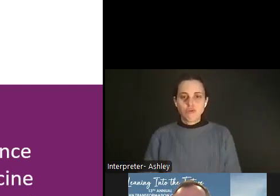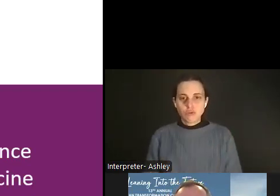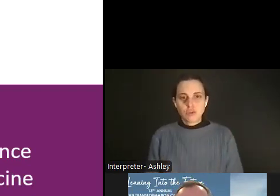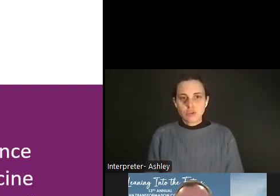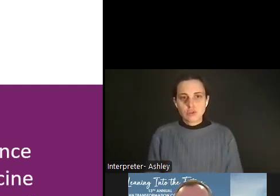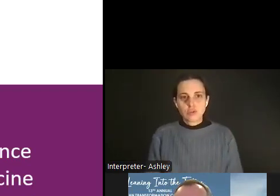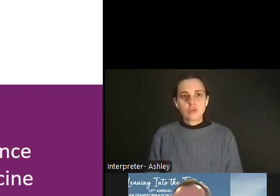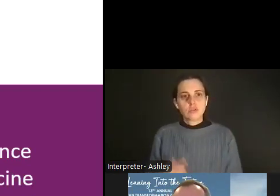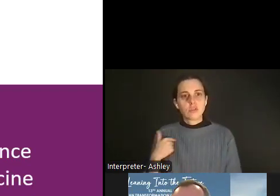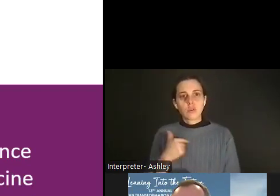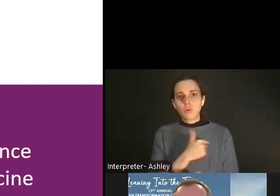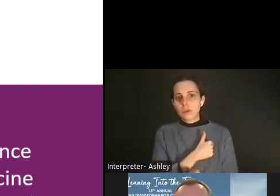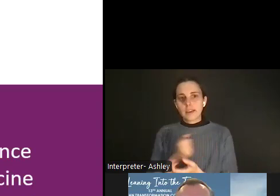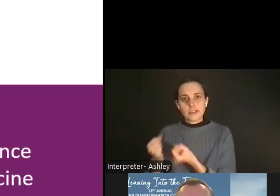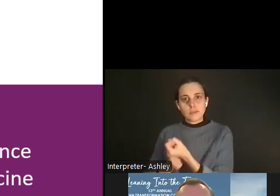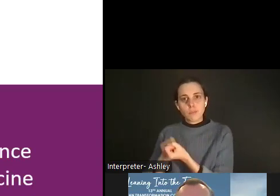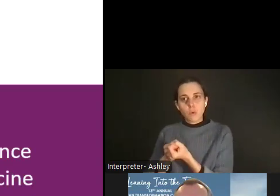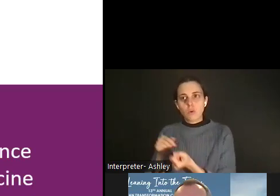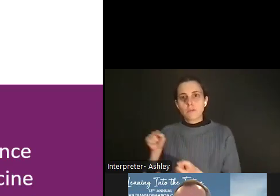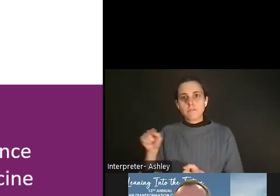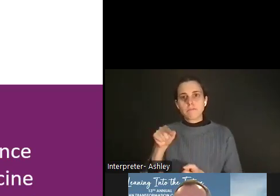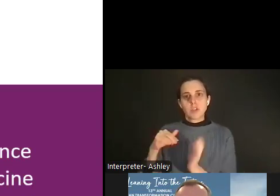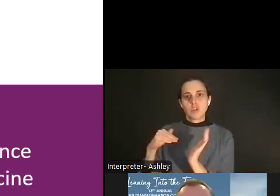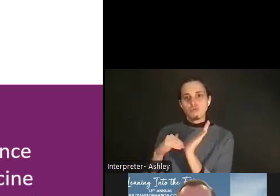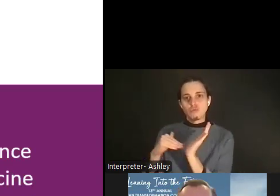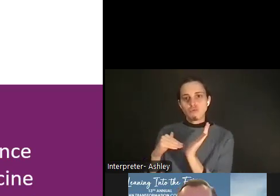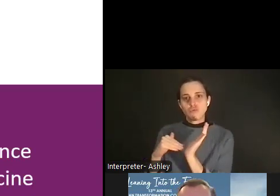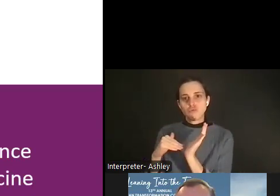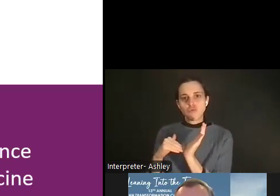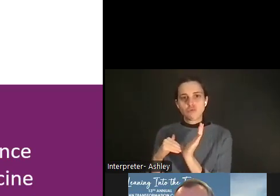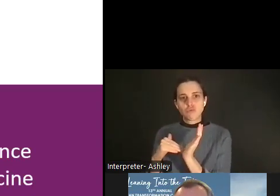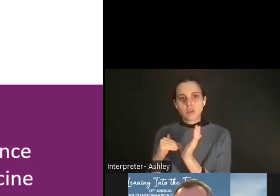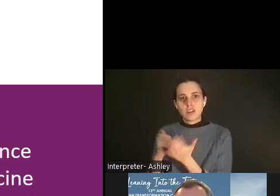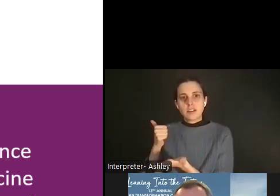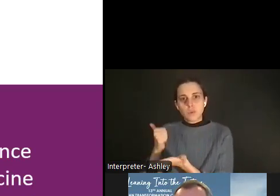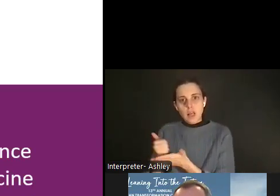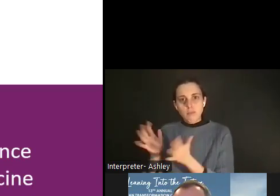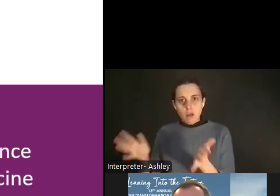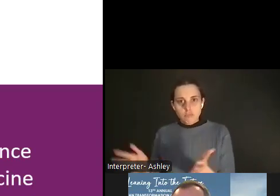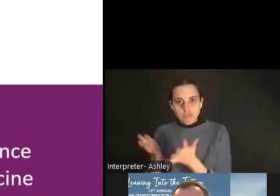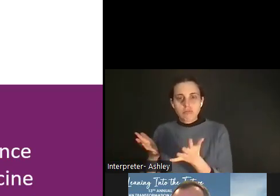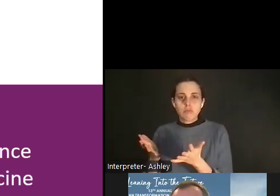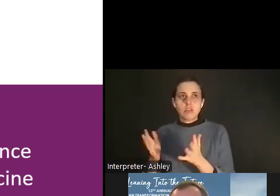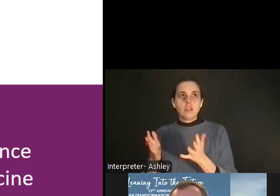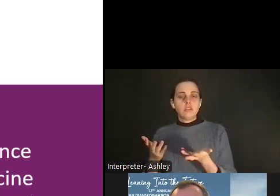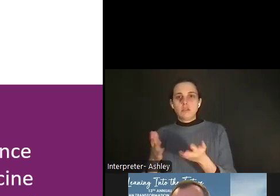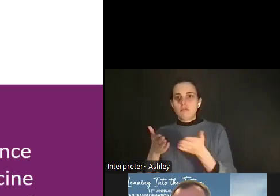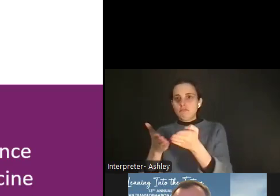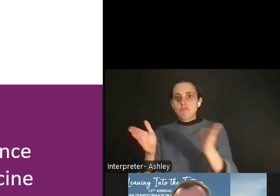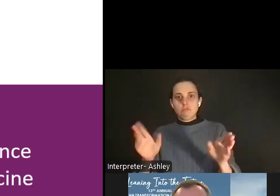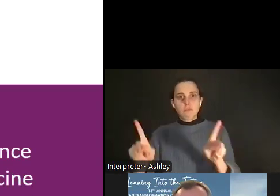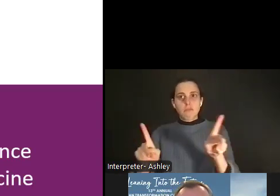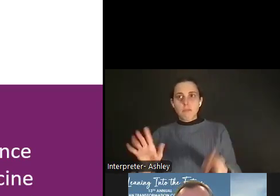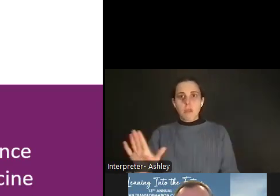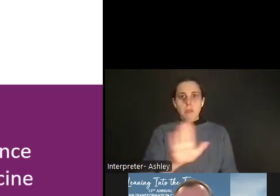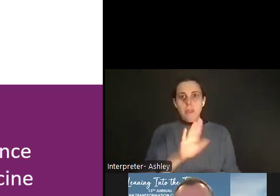vision and mission of UW Medicine, which is to improve the health of the public. Our vision for